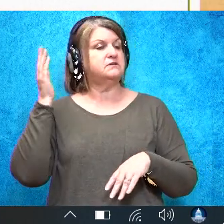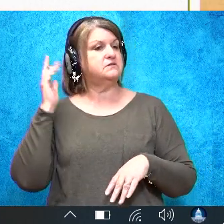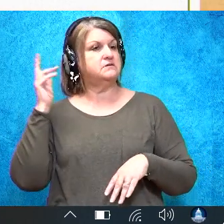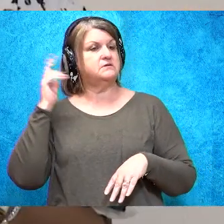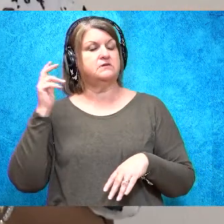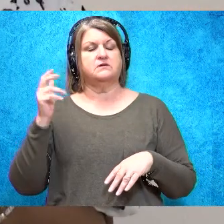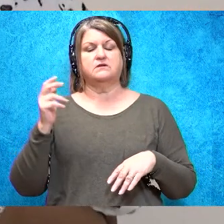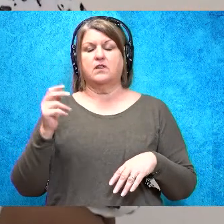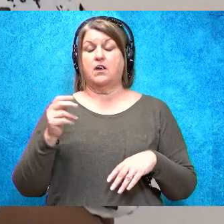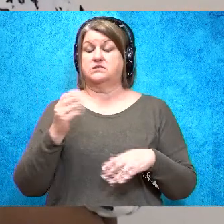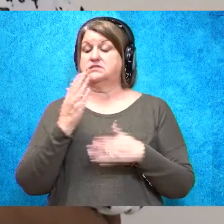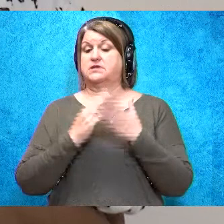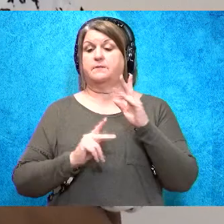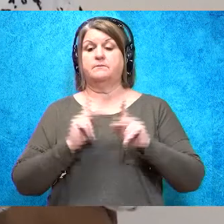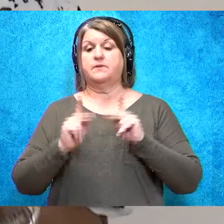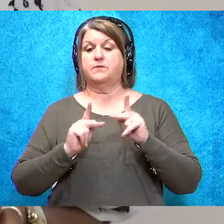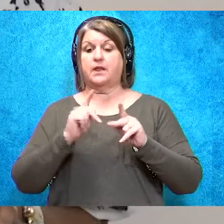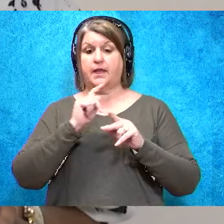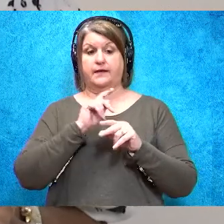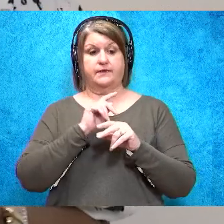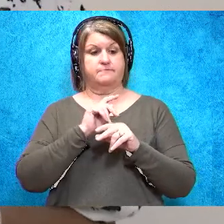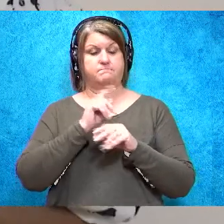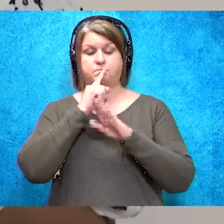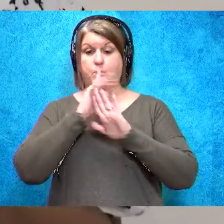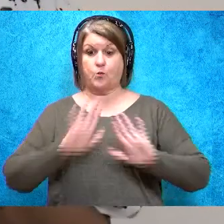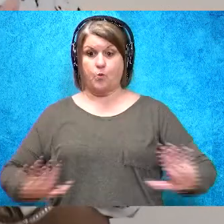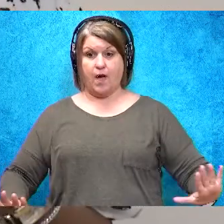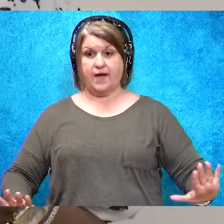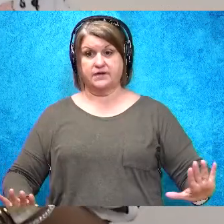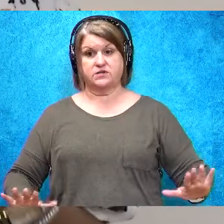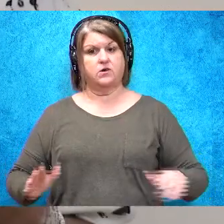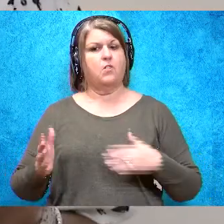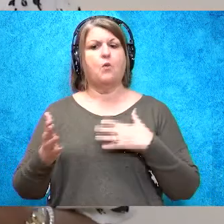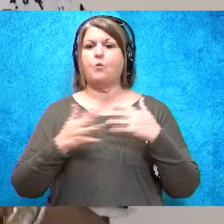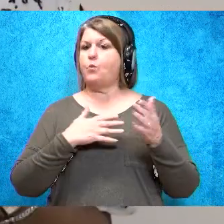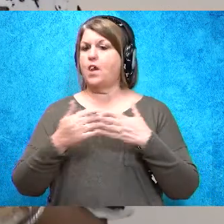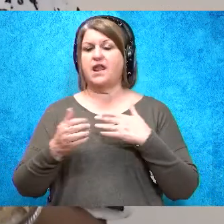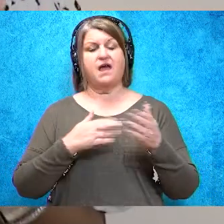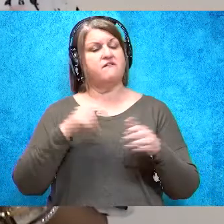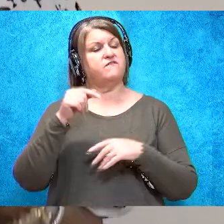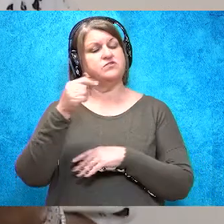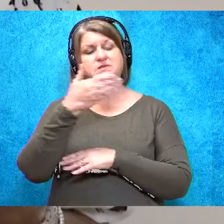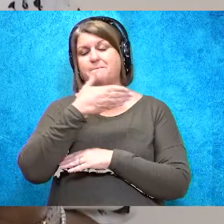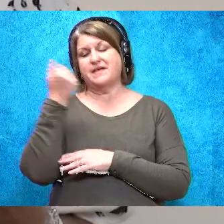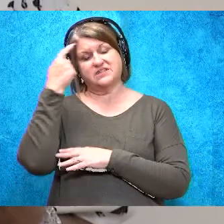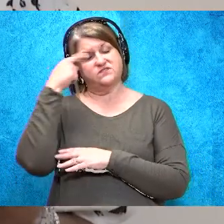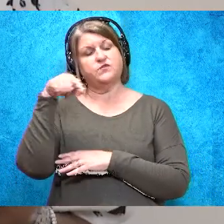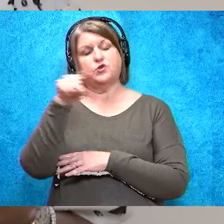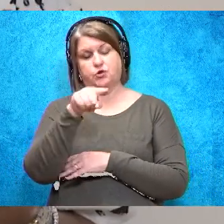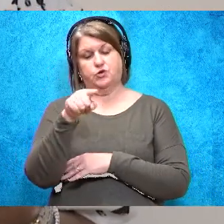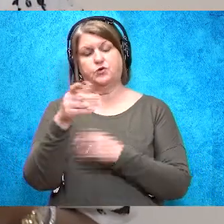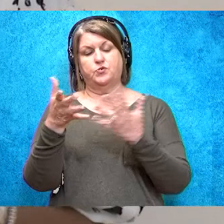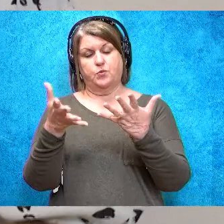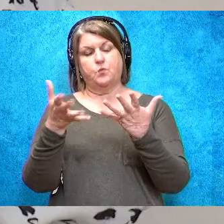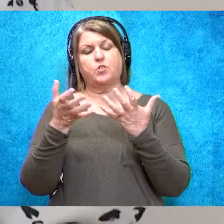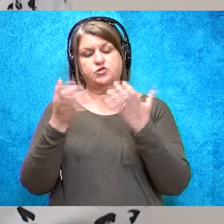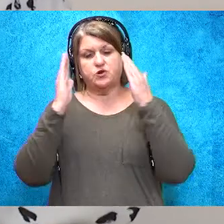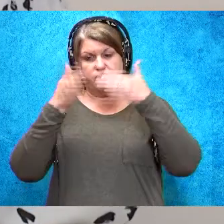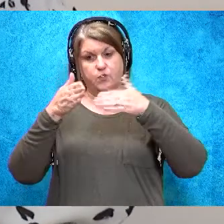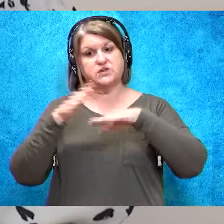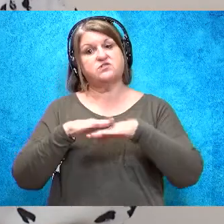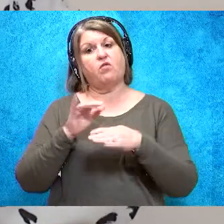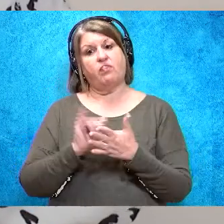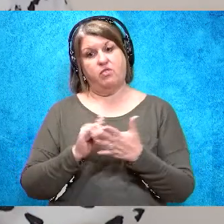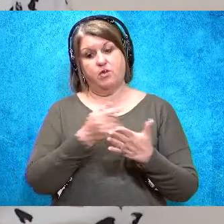makes you feel your best and most comfortable where you can get things done, that's what we want you to focus on. That's